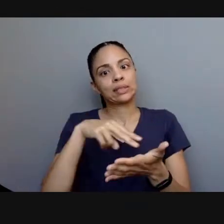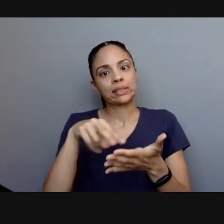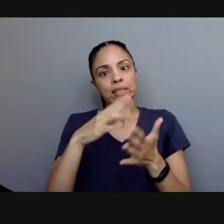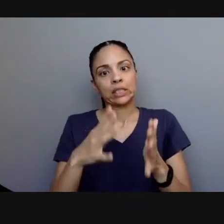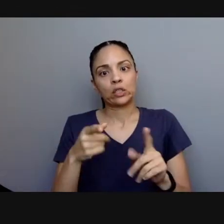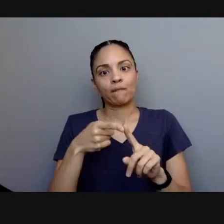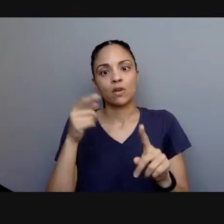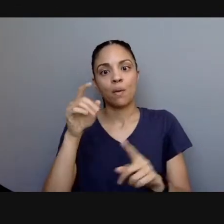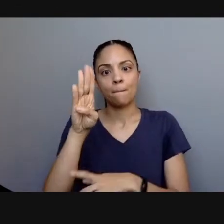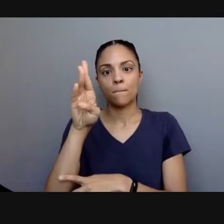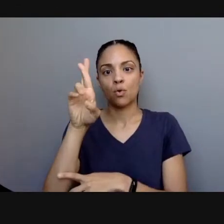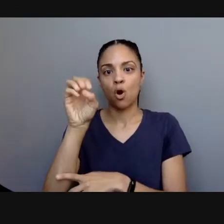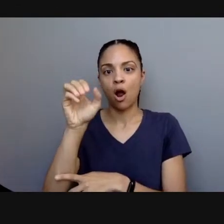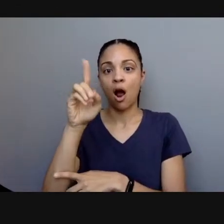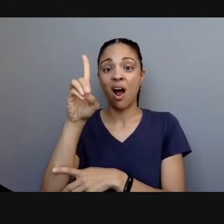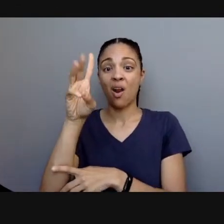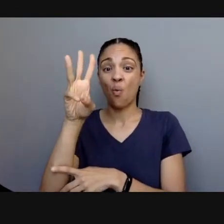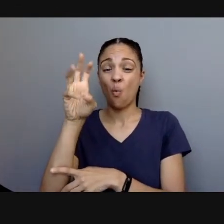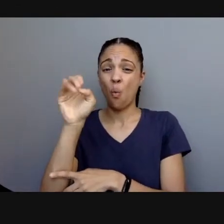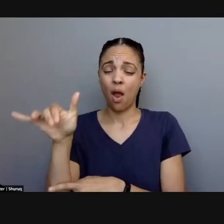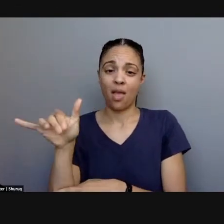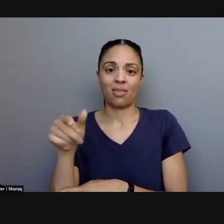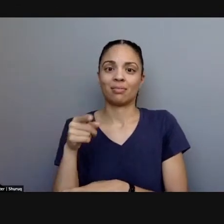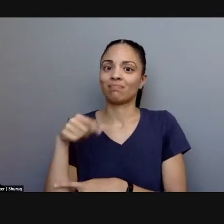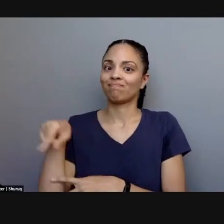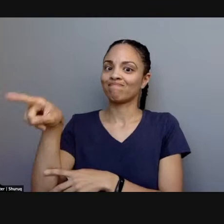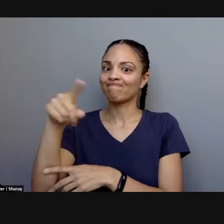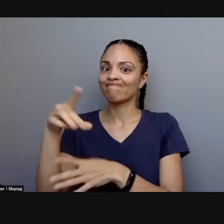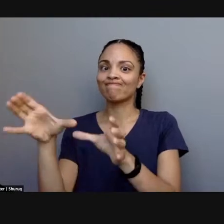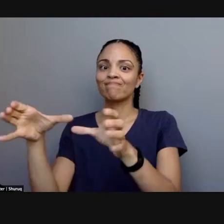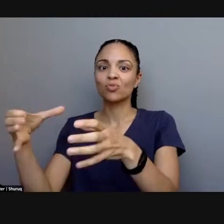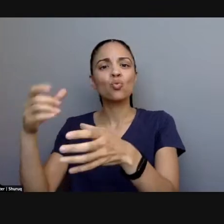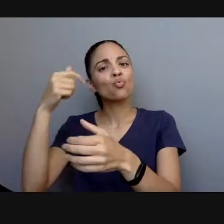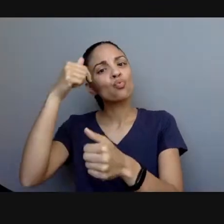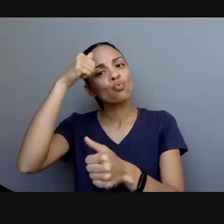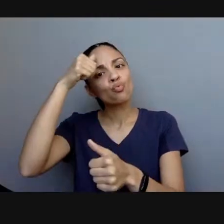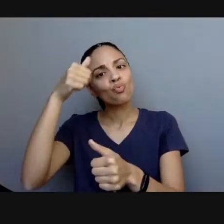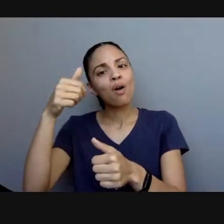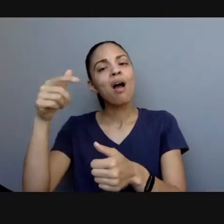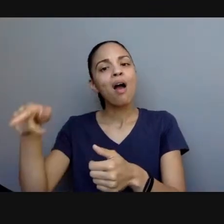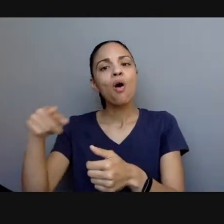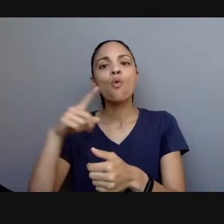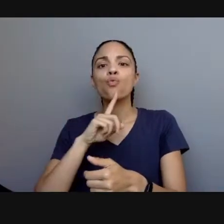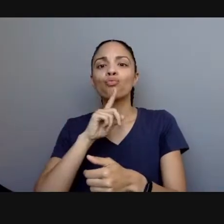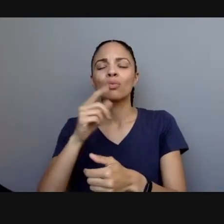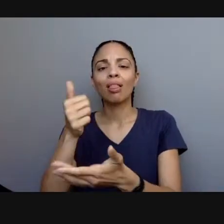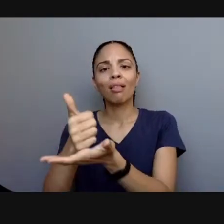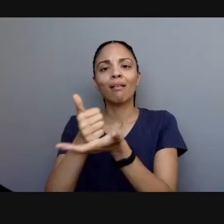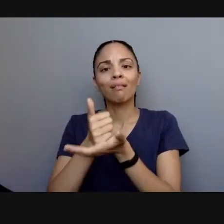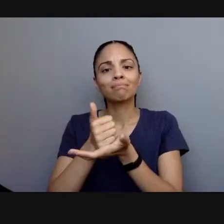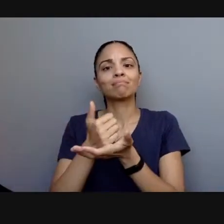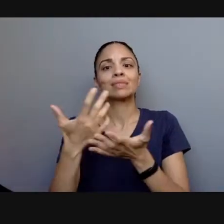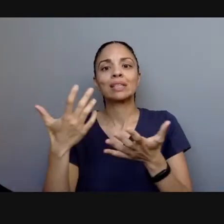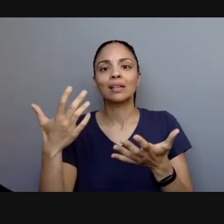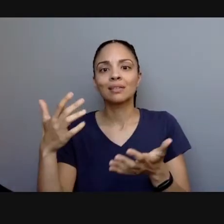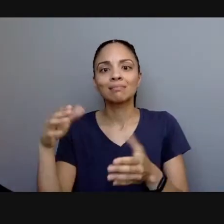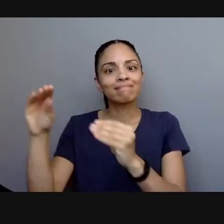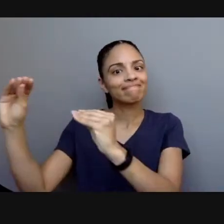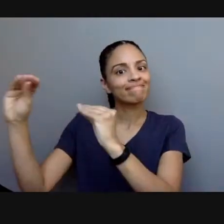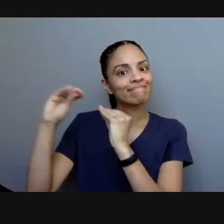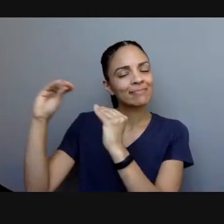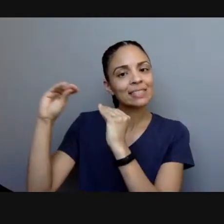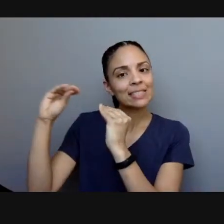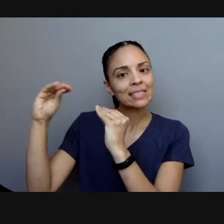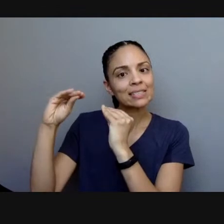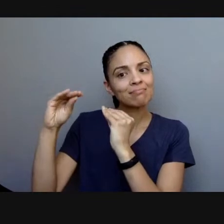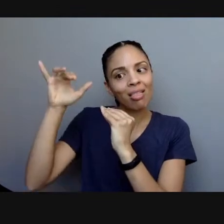themselves too high to hand me books, to bring me into the dressing rooms and say, hey, try this, or don't do that. You know, and they literally taught me on the spot, you